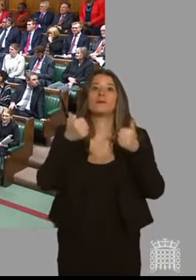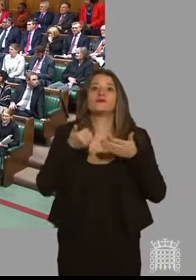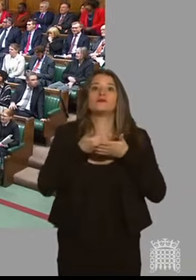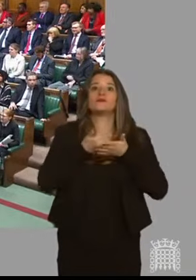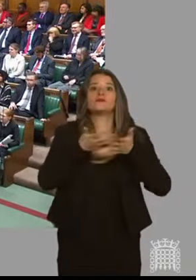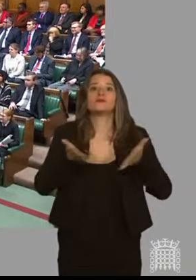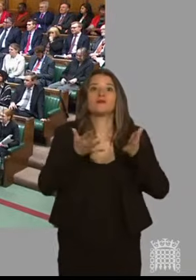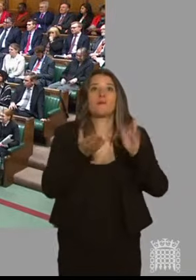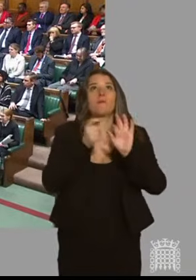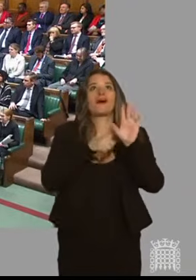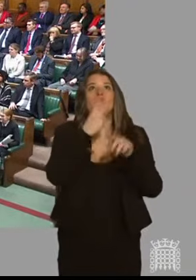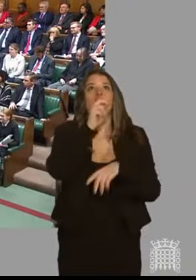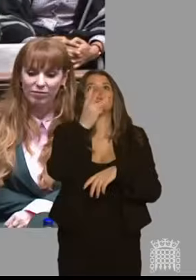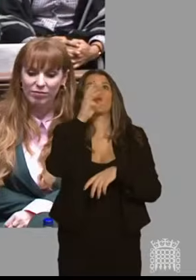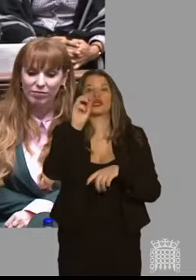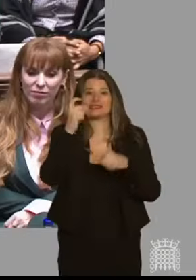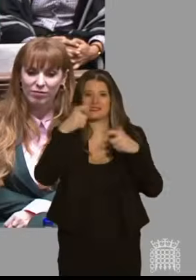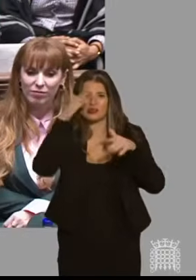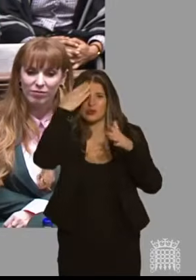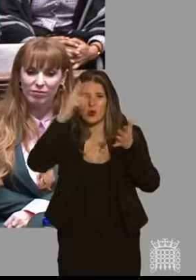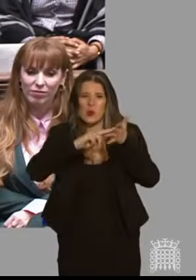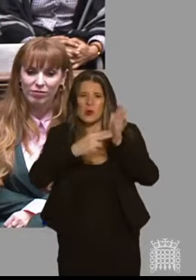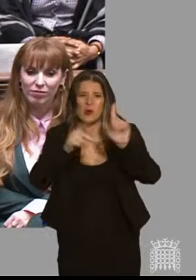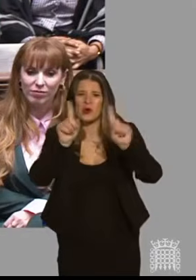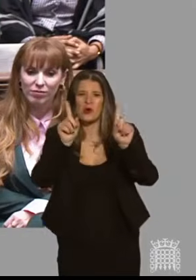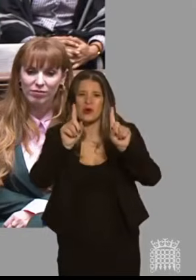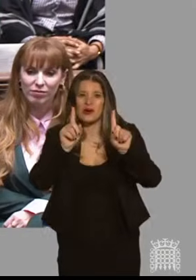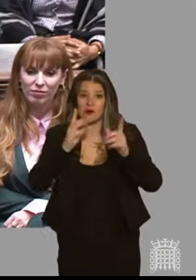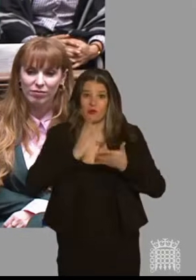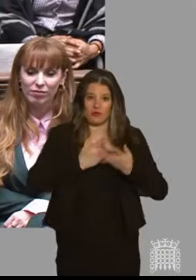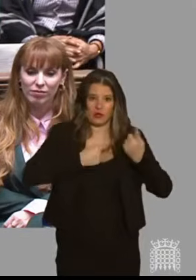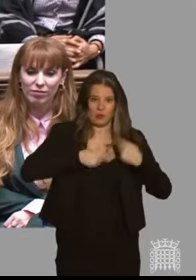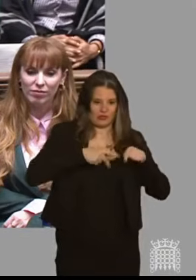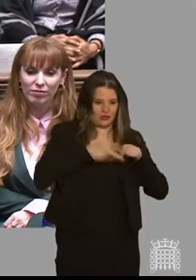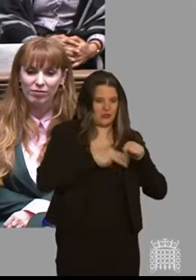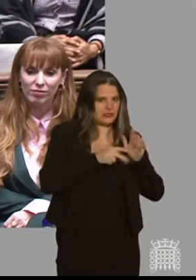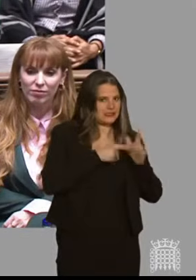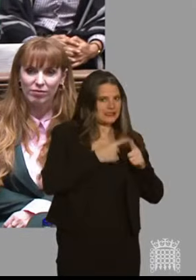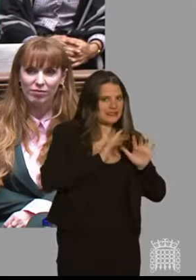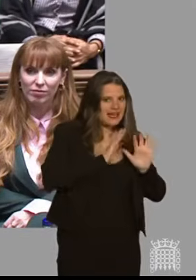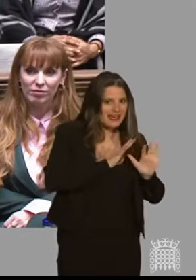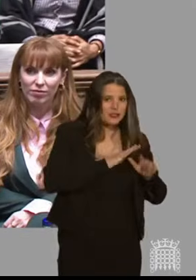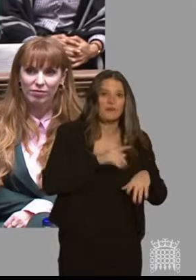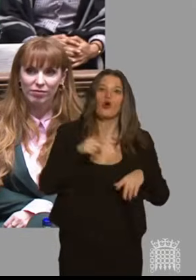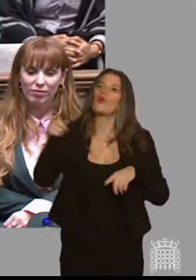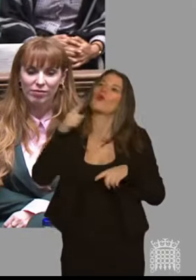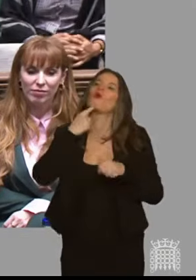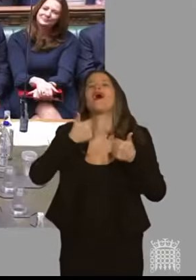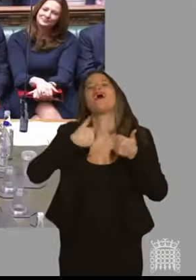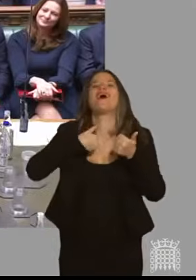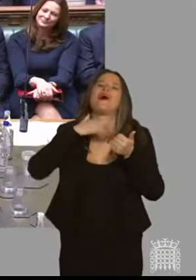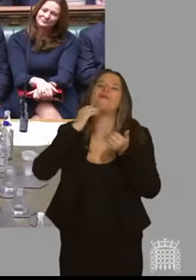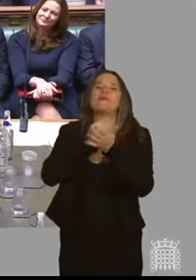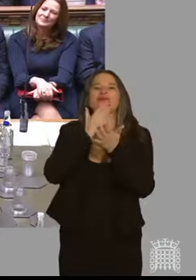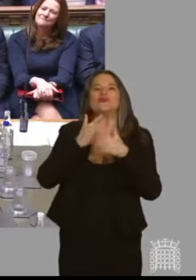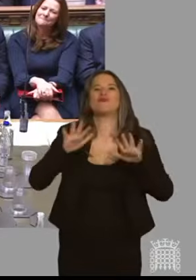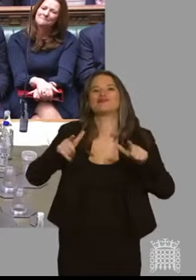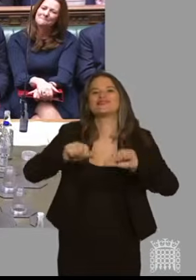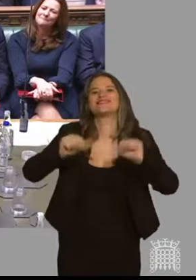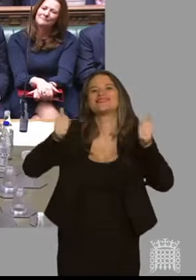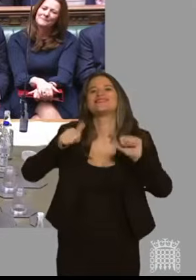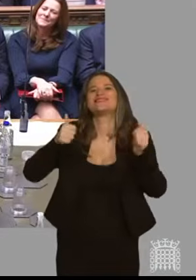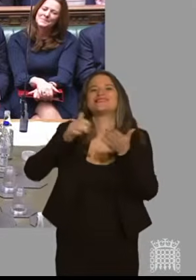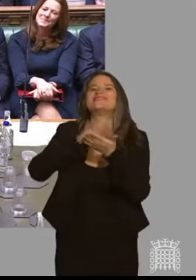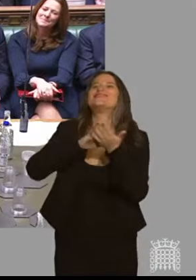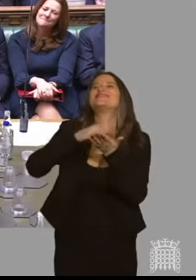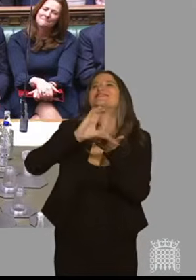No, Mr. Speaker, the Labour Party will not be sticking to his completely unfunded £46 billion promise. Well, he thinks he can